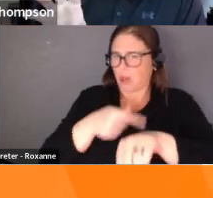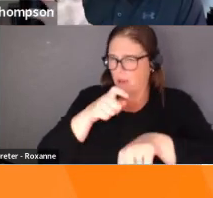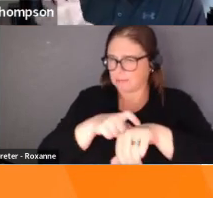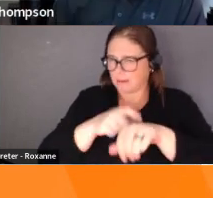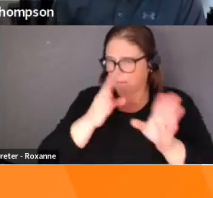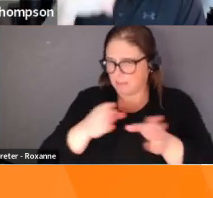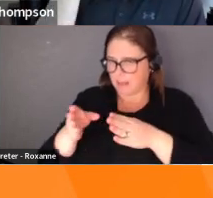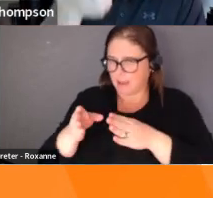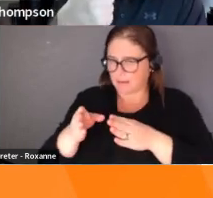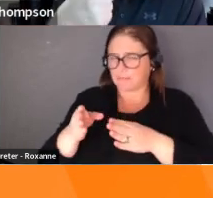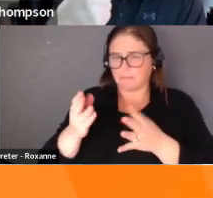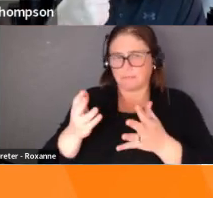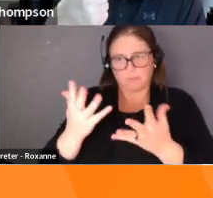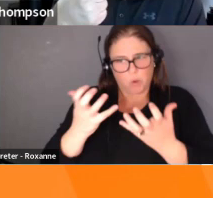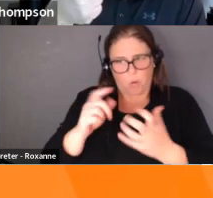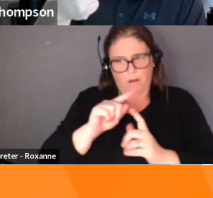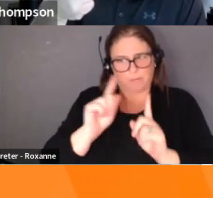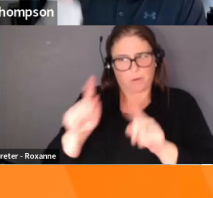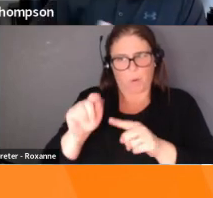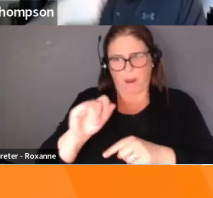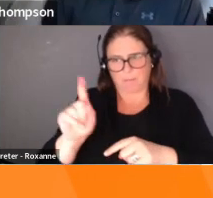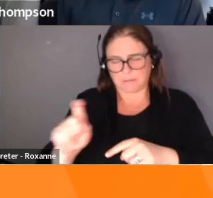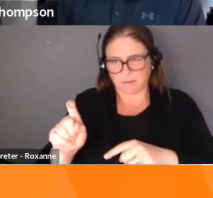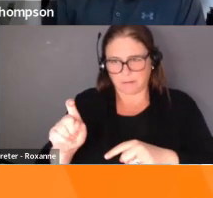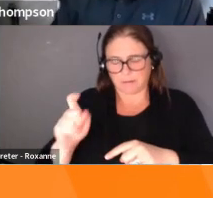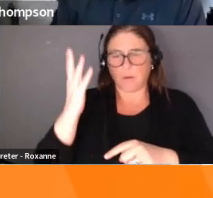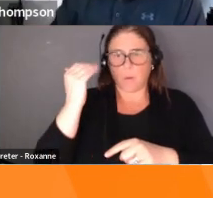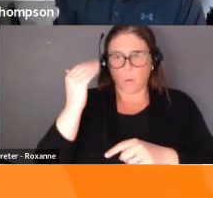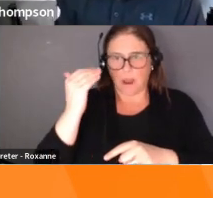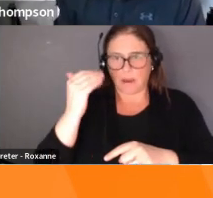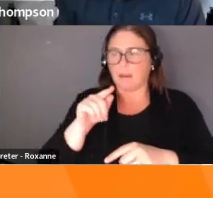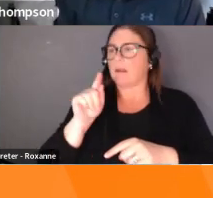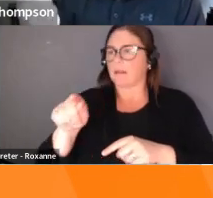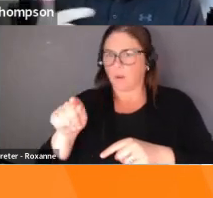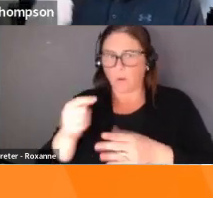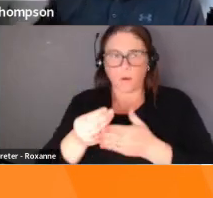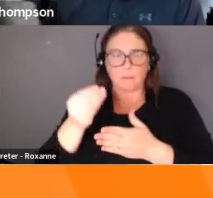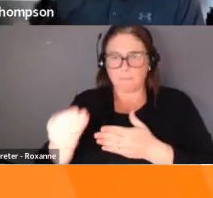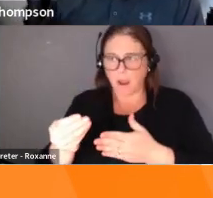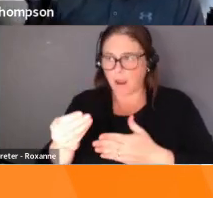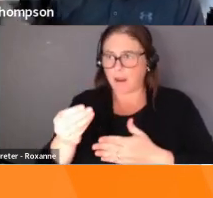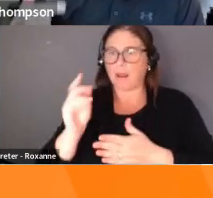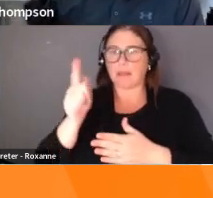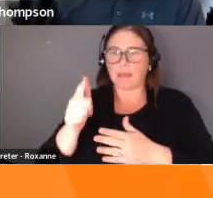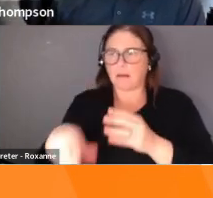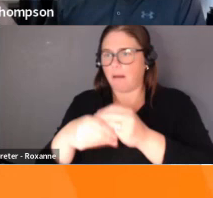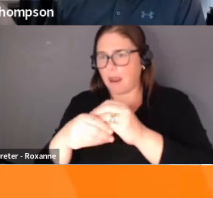of our product, they're going to buy that product, and then they're going to leave us a review on that product. And these are all